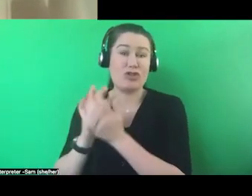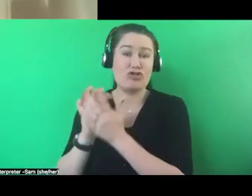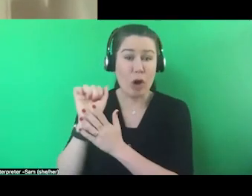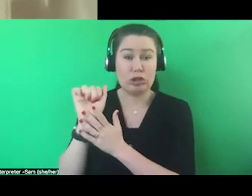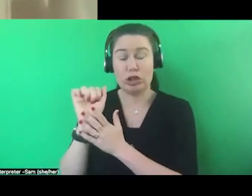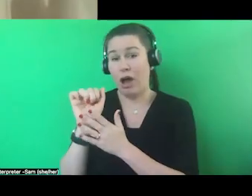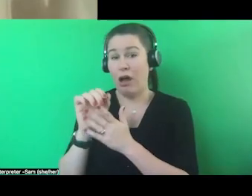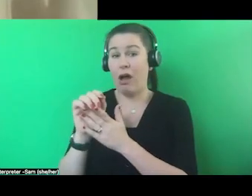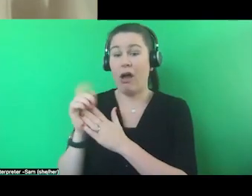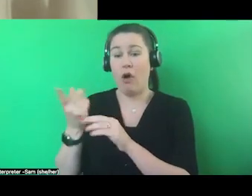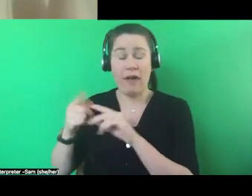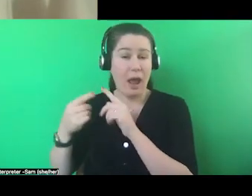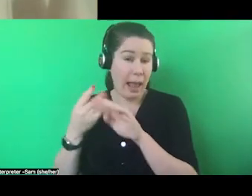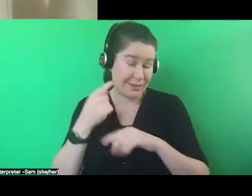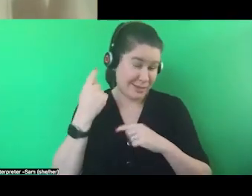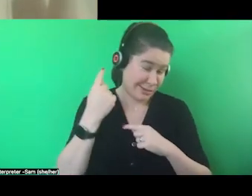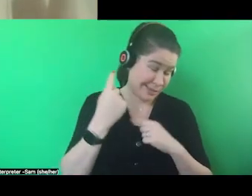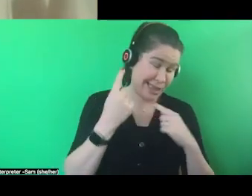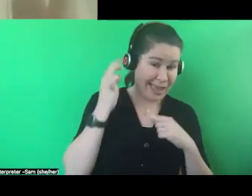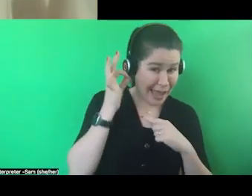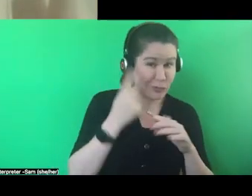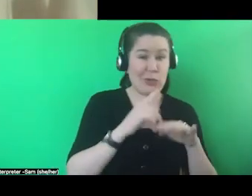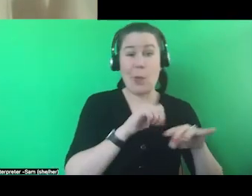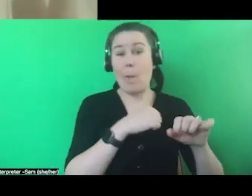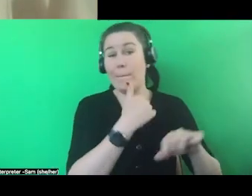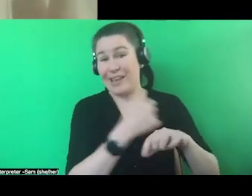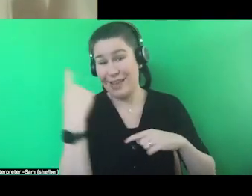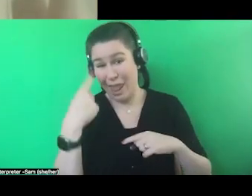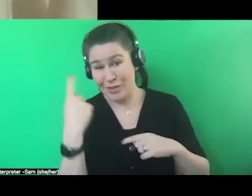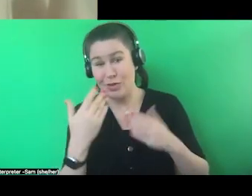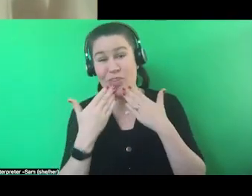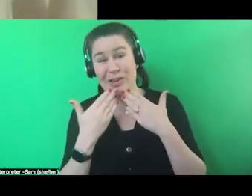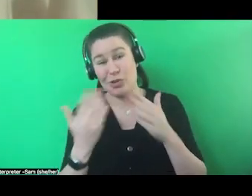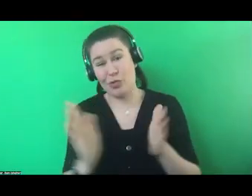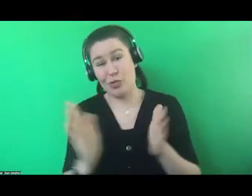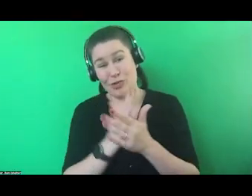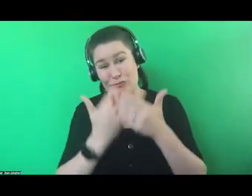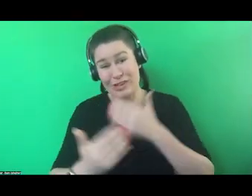and British Council. Thank you all for attending and enjoy the evening.